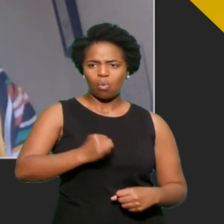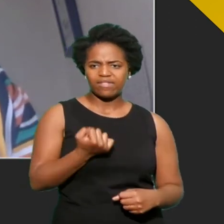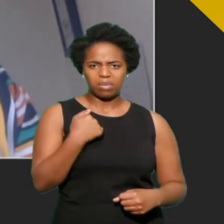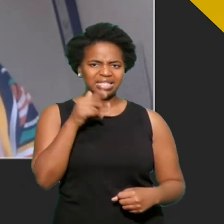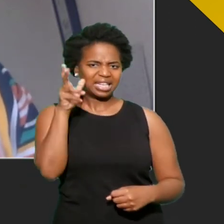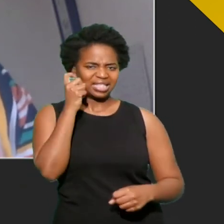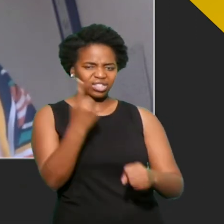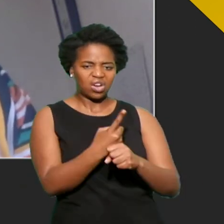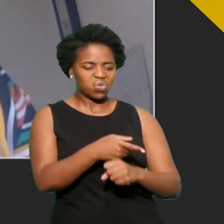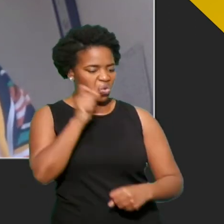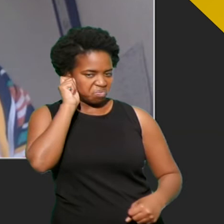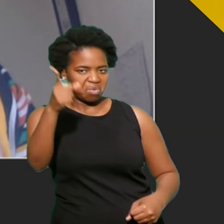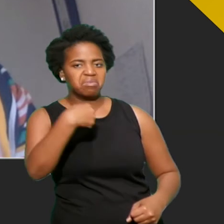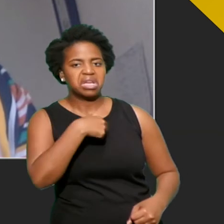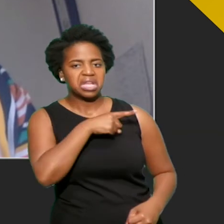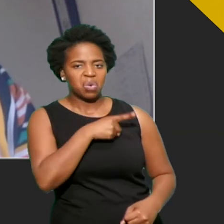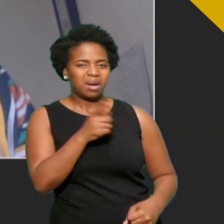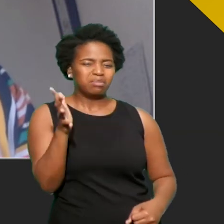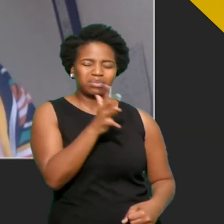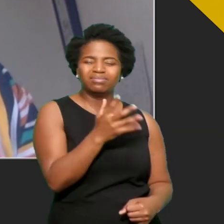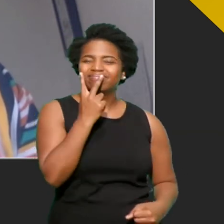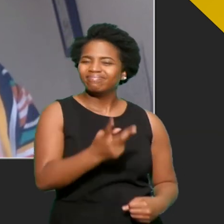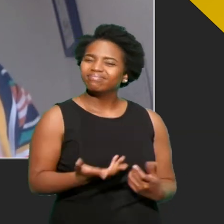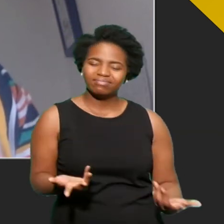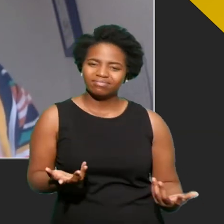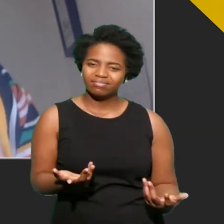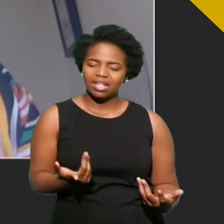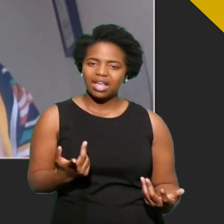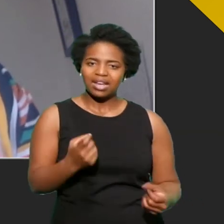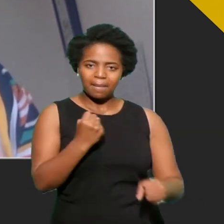them, and so you did not listen to him. So they always need to find you on